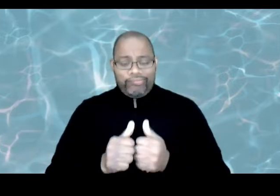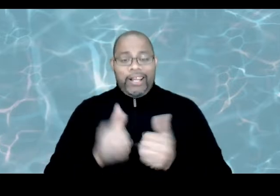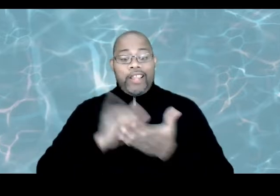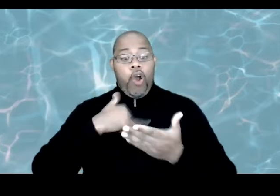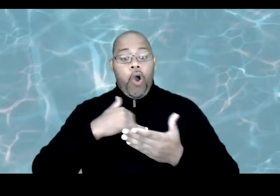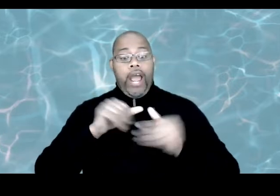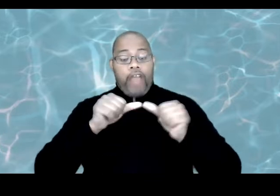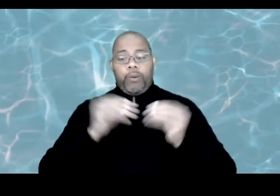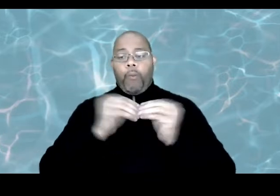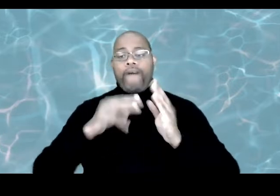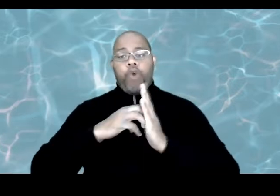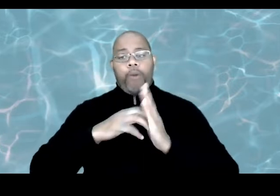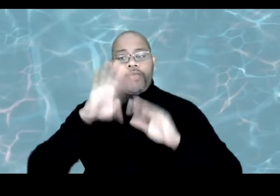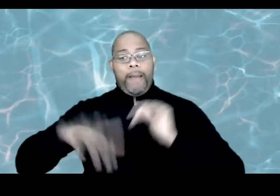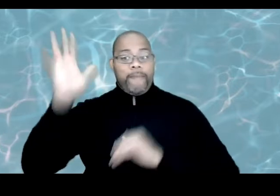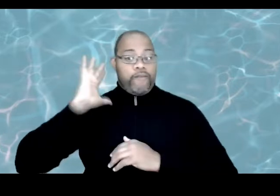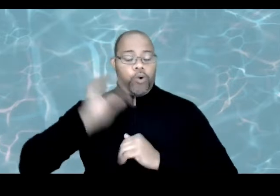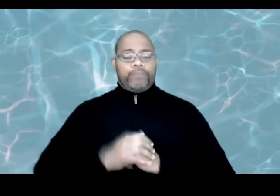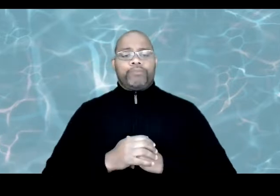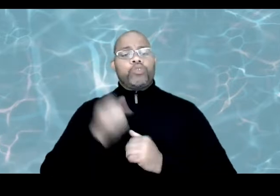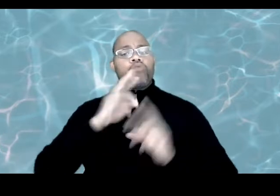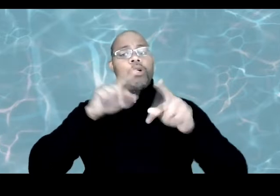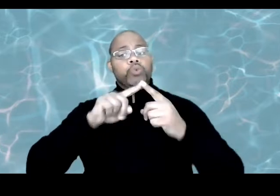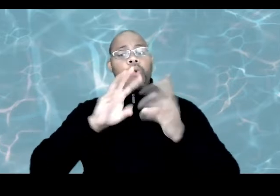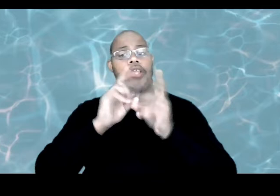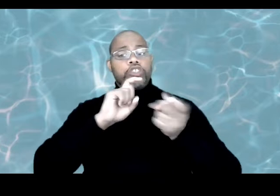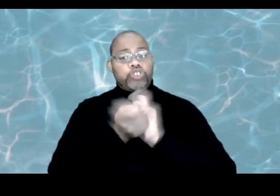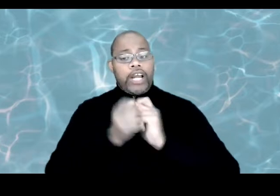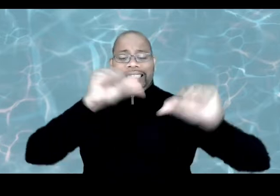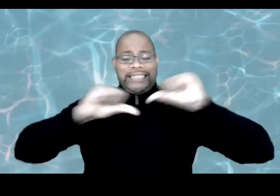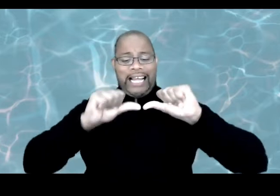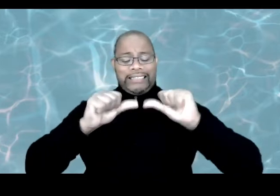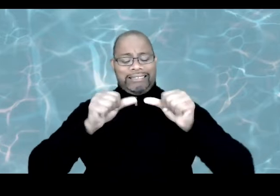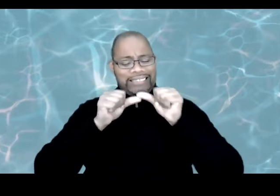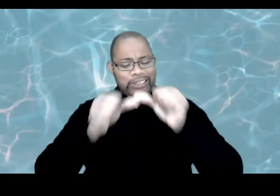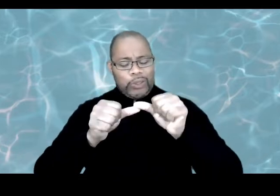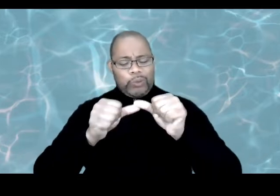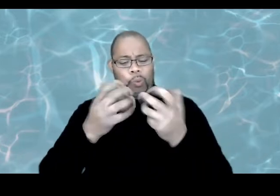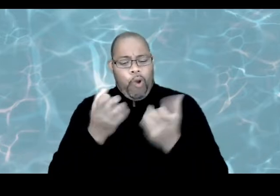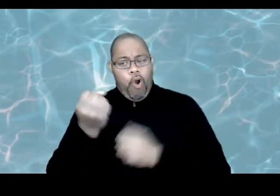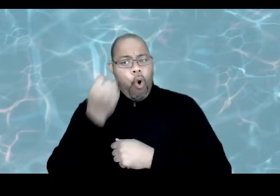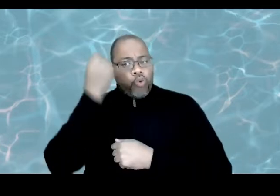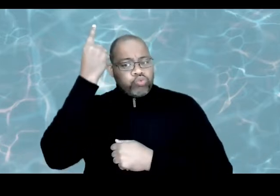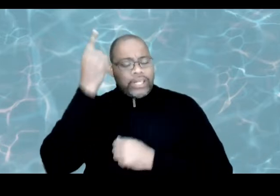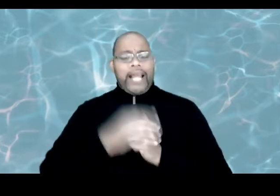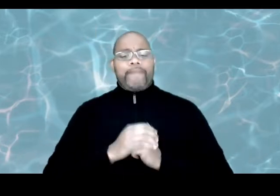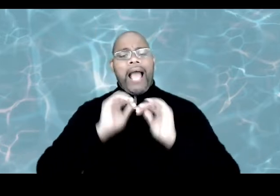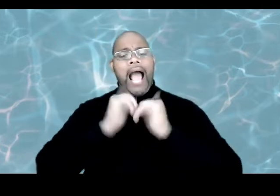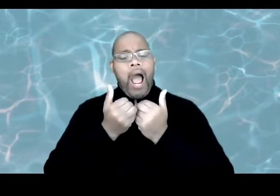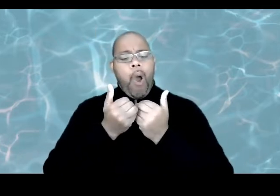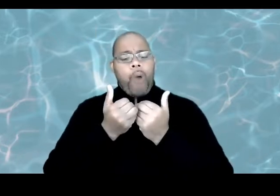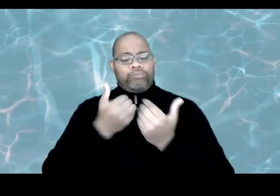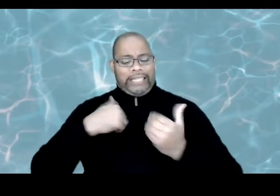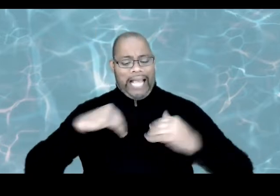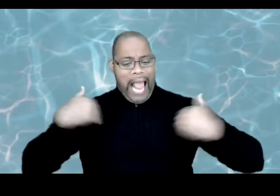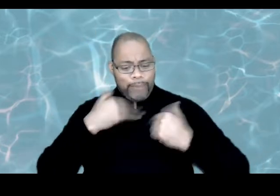more vulnerable than ever. And so in response to climate change, scientists have continued to want to understand